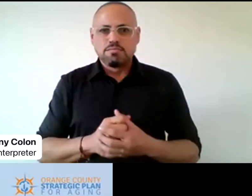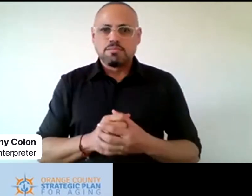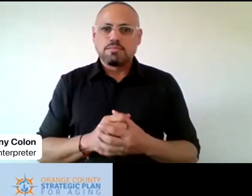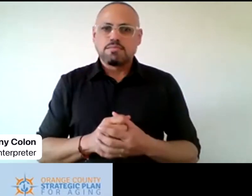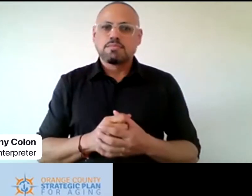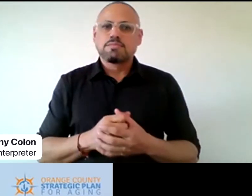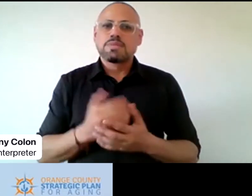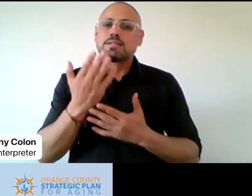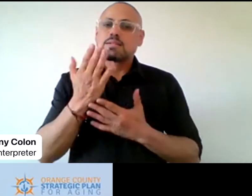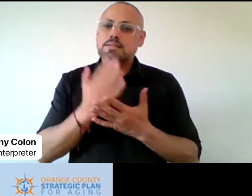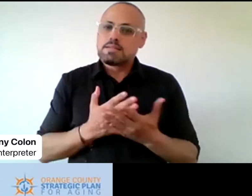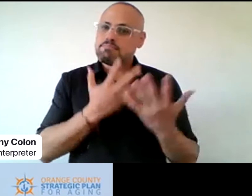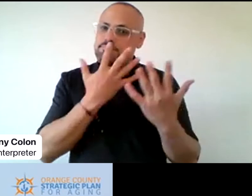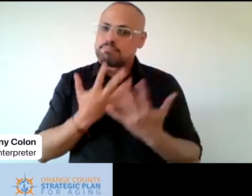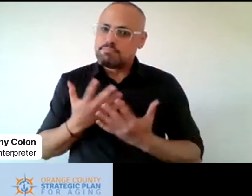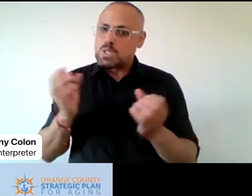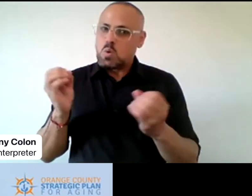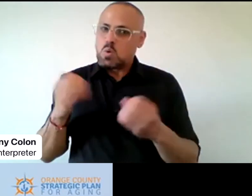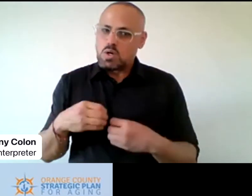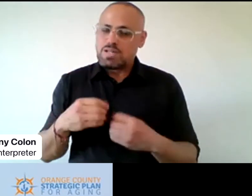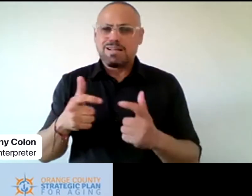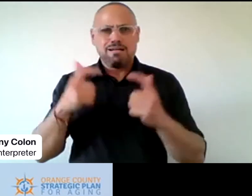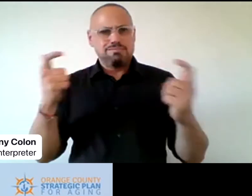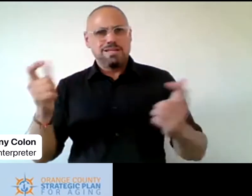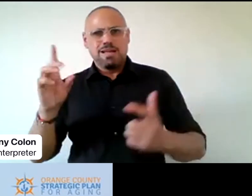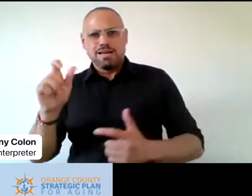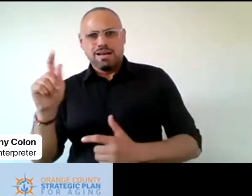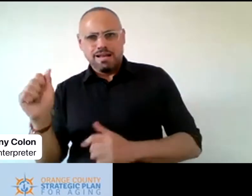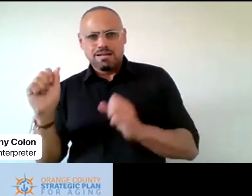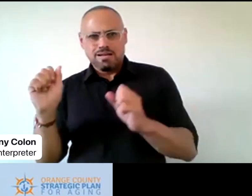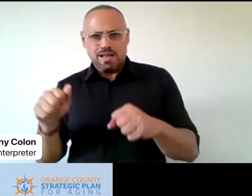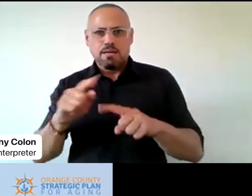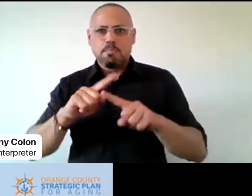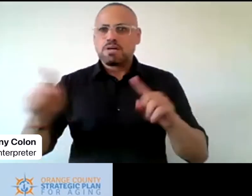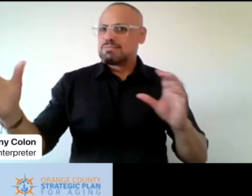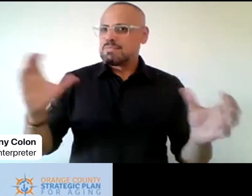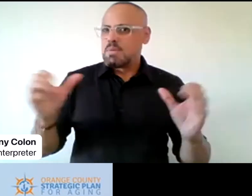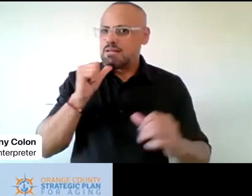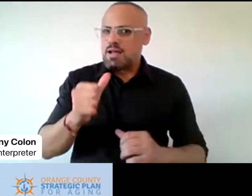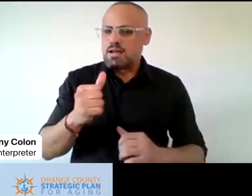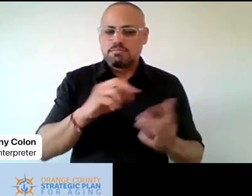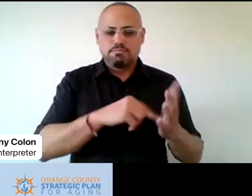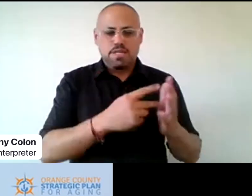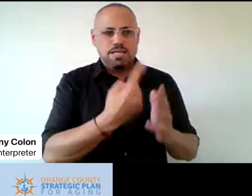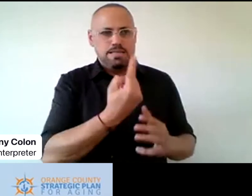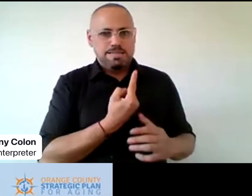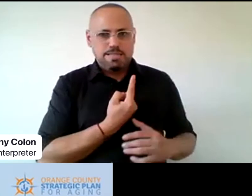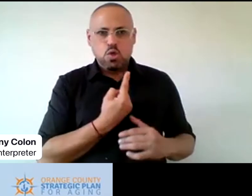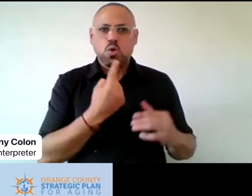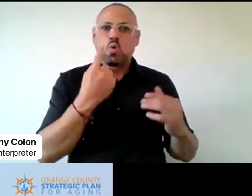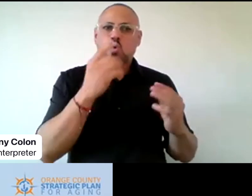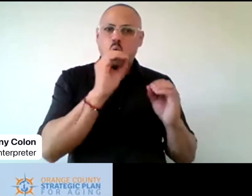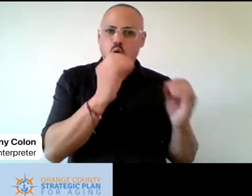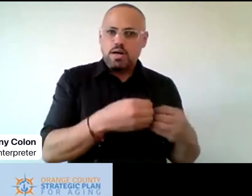Some, unfortunately, organizations gather great data, but the data are not comparable, like a single organization's survey or a policy